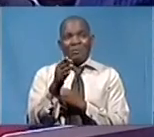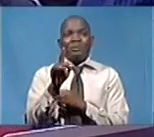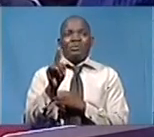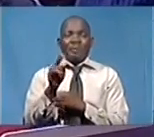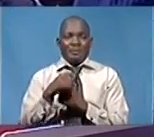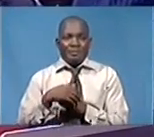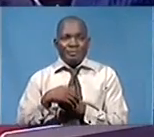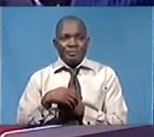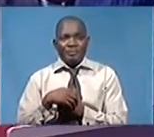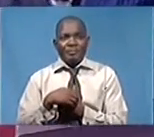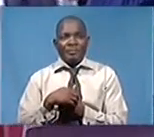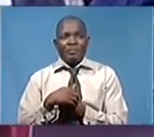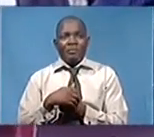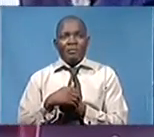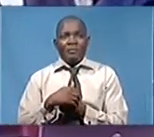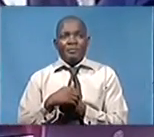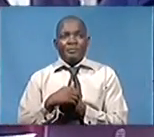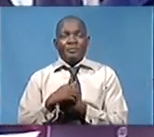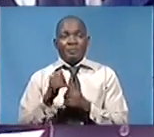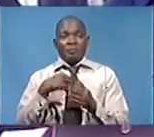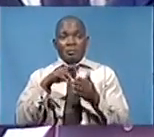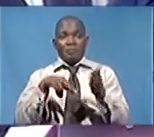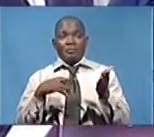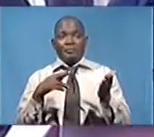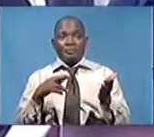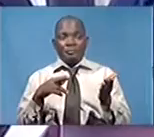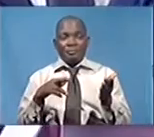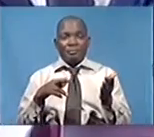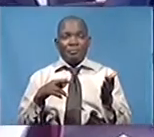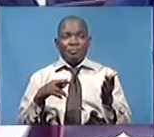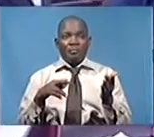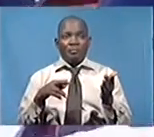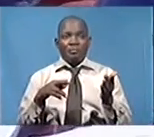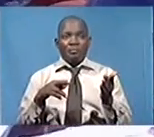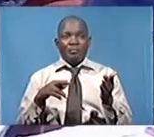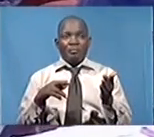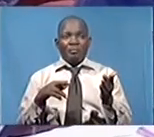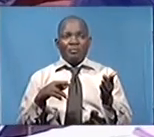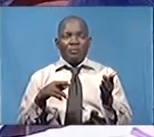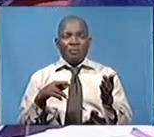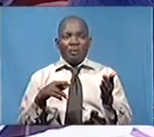31. No, should I read it out? So I could just make the argument.